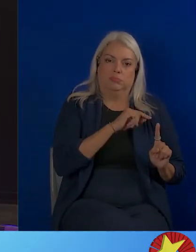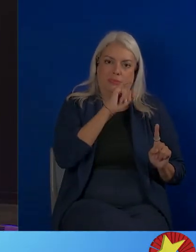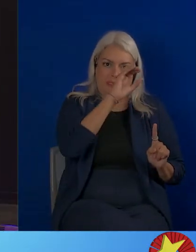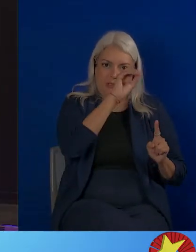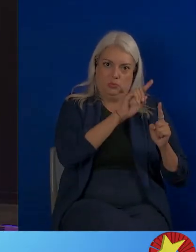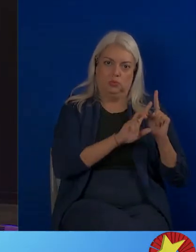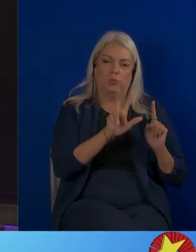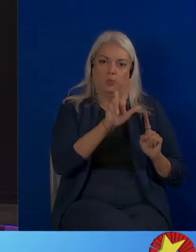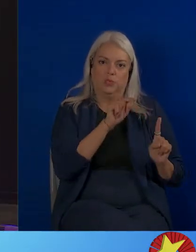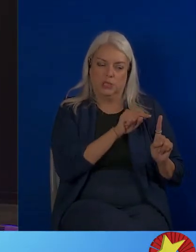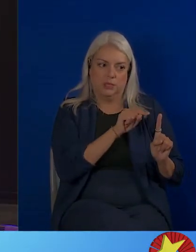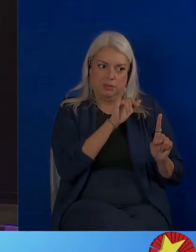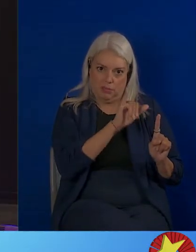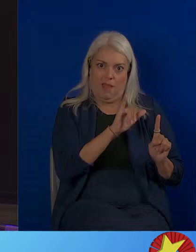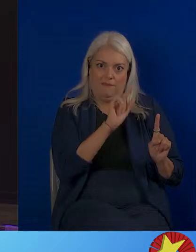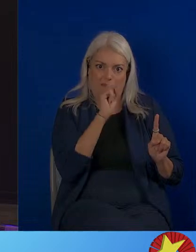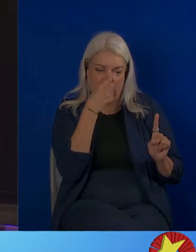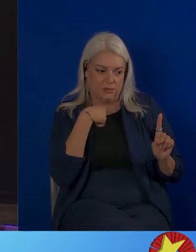to 3.